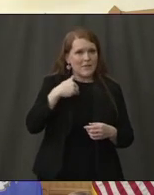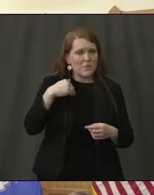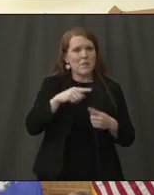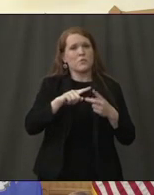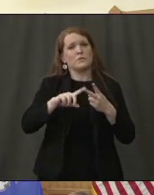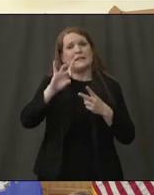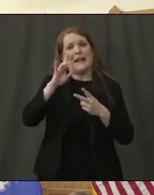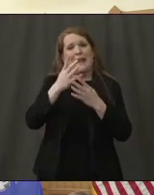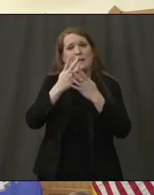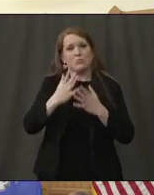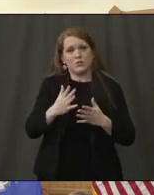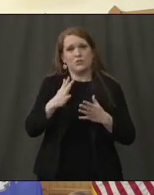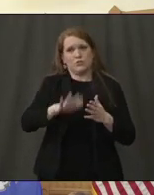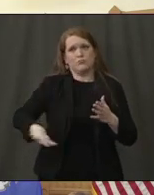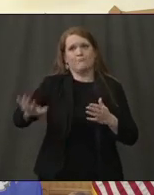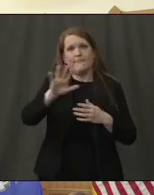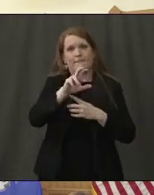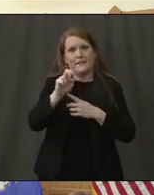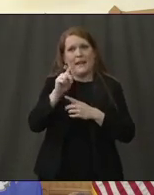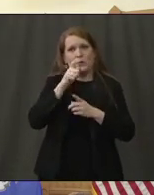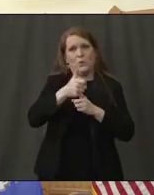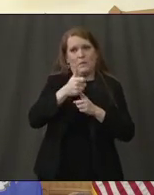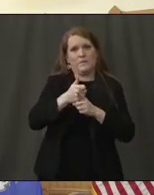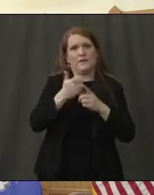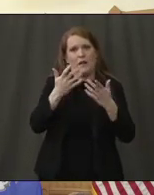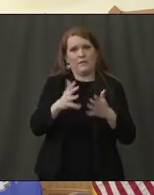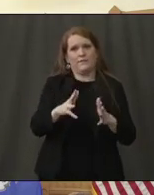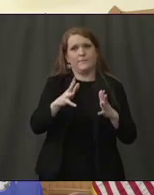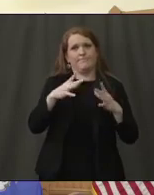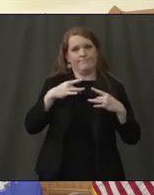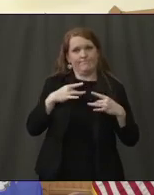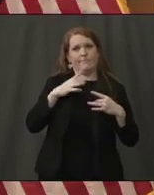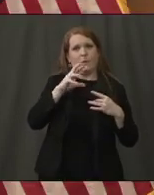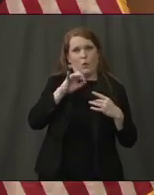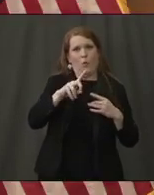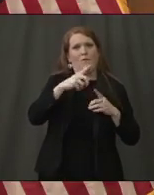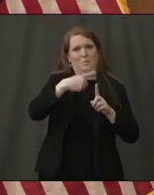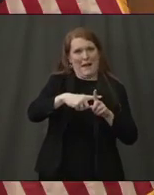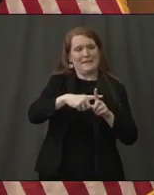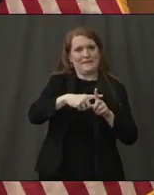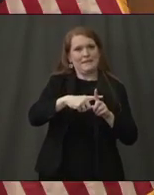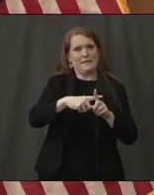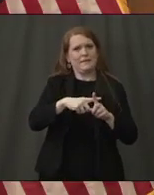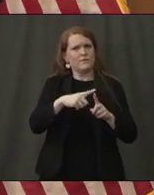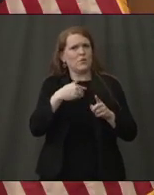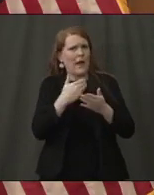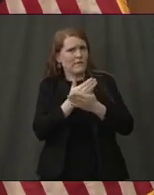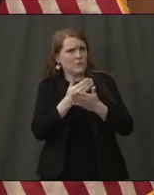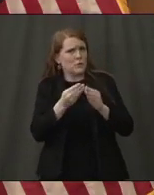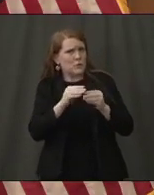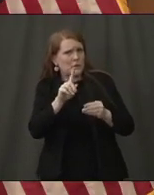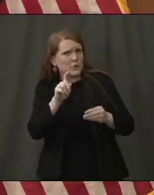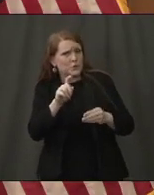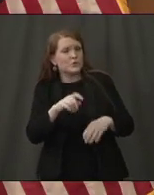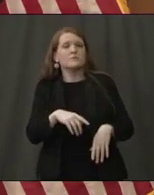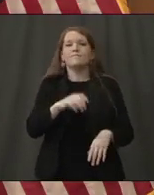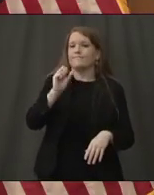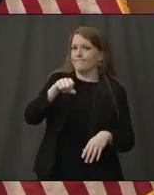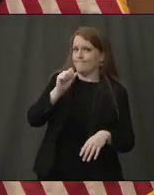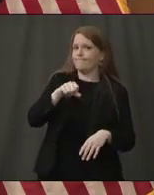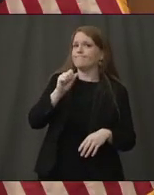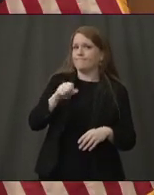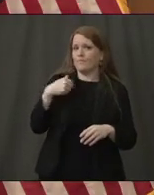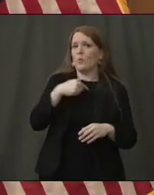that tested positive. Do we have an update on those numbers? We do. As of this morning, we have 30 staff and